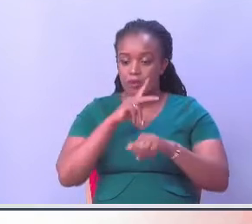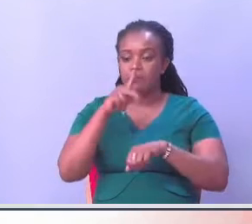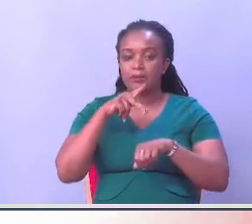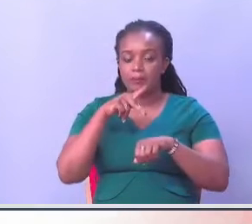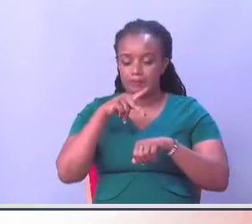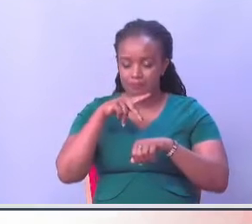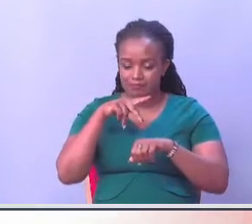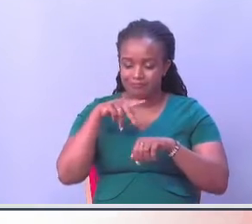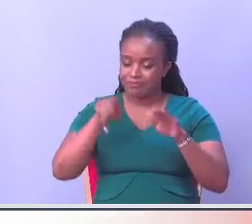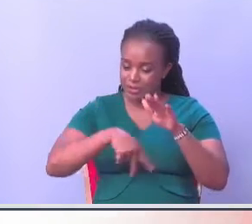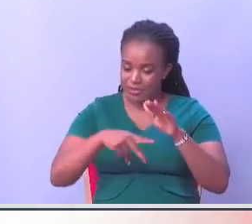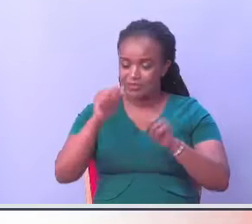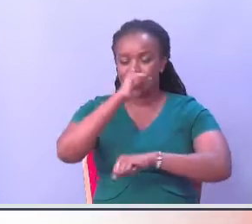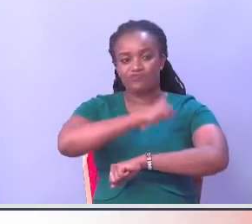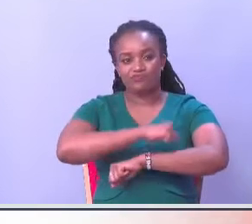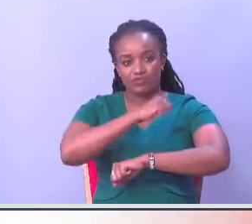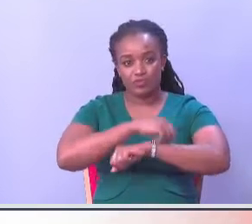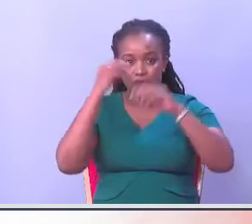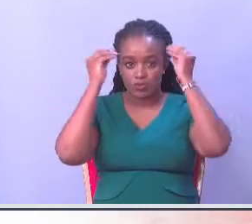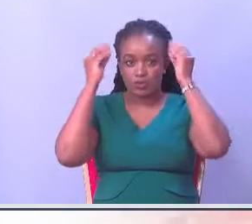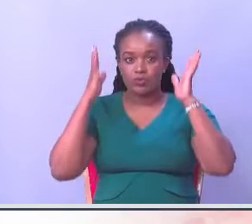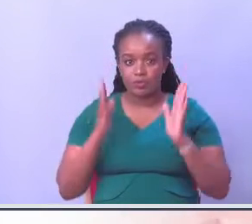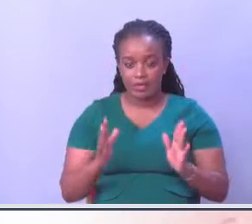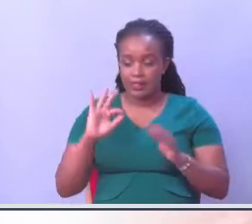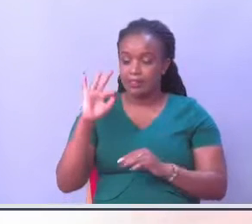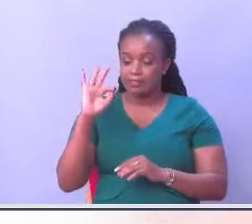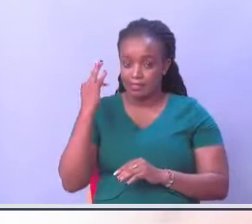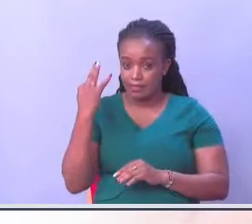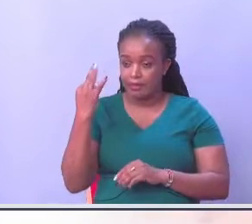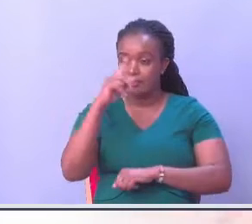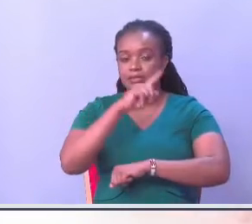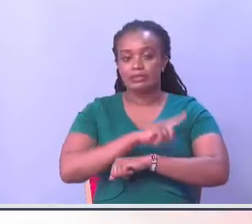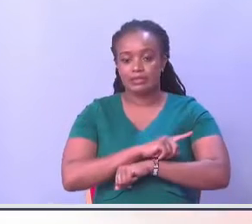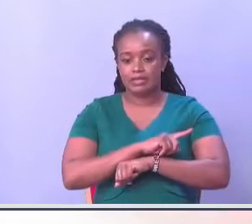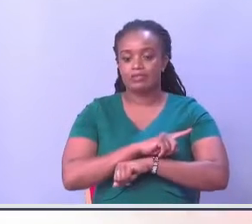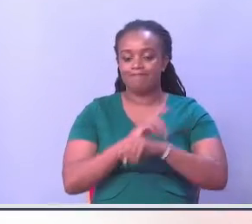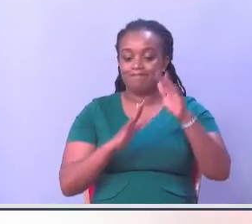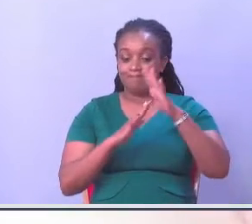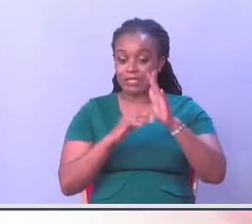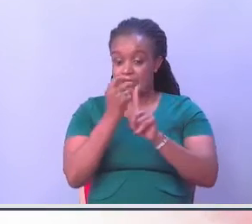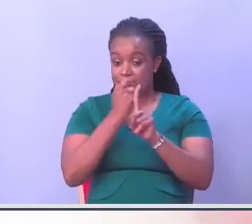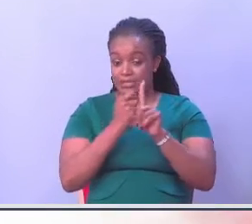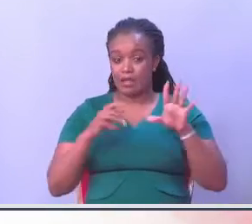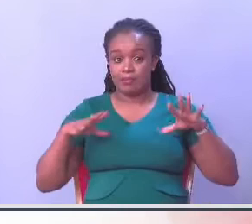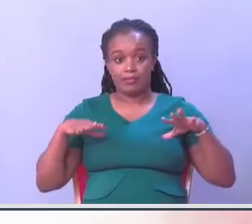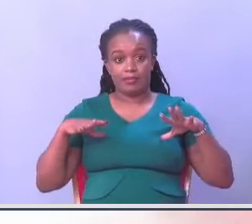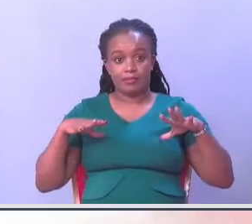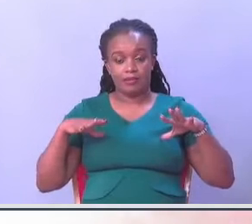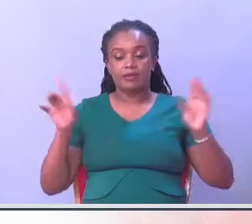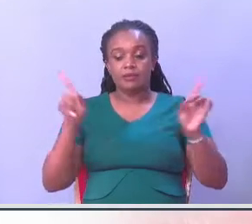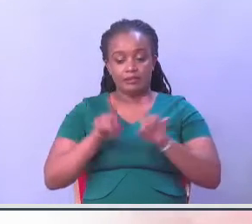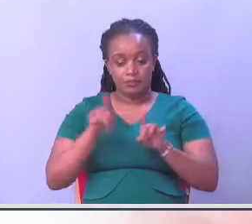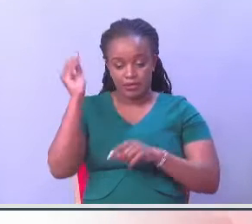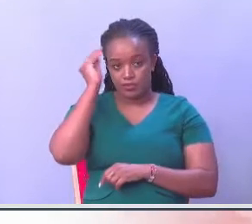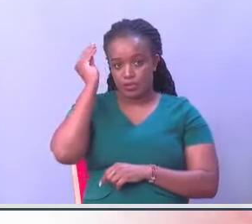break just a day after allowing the same for the secondary school students. And as Andrin Kilemi now reports, Education Cabinet